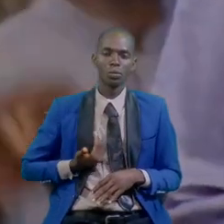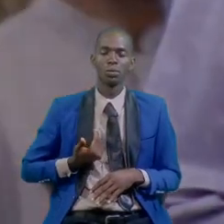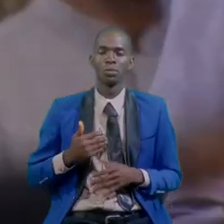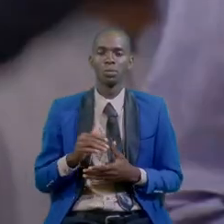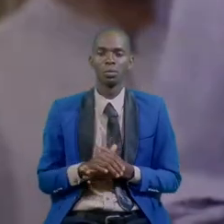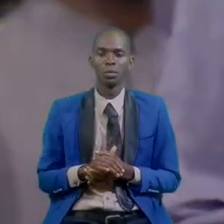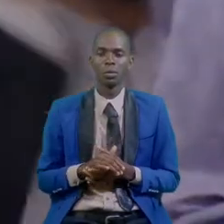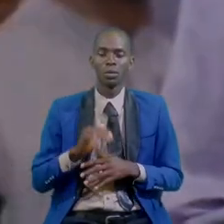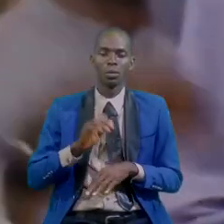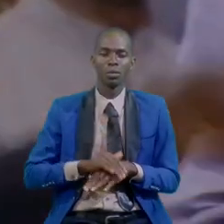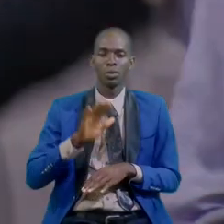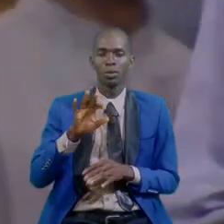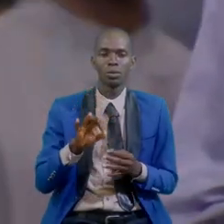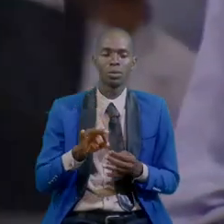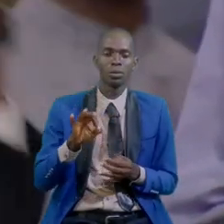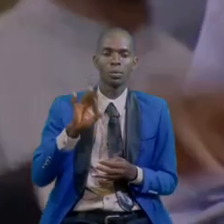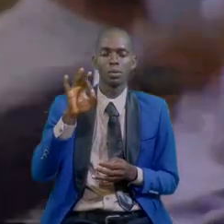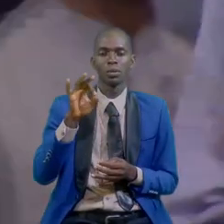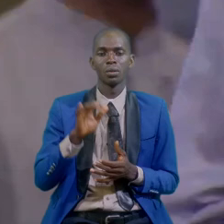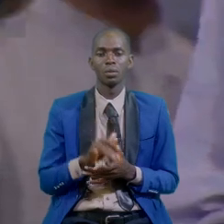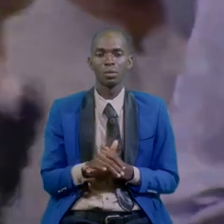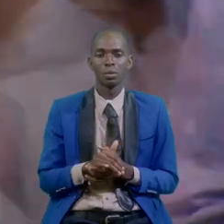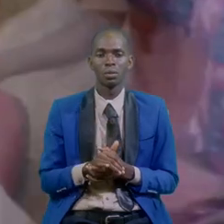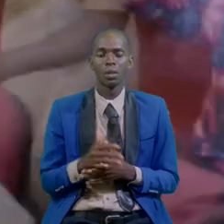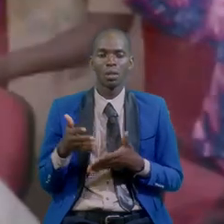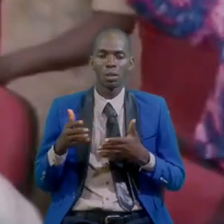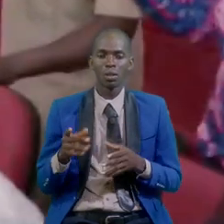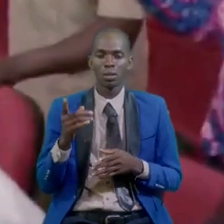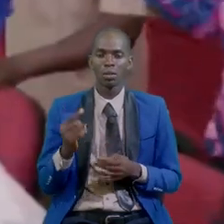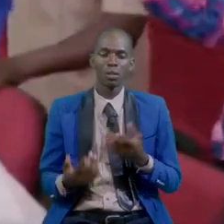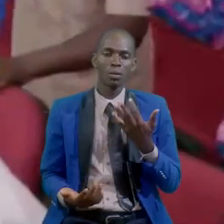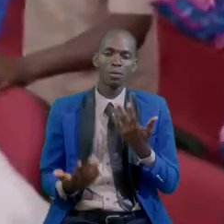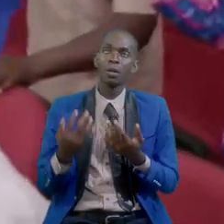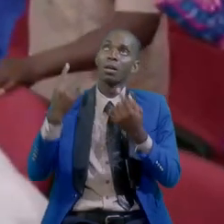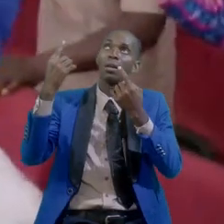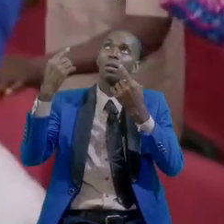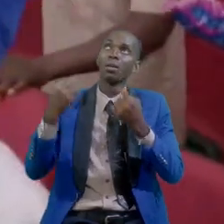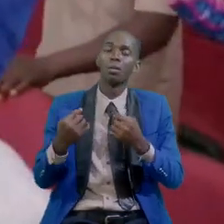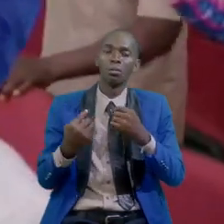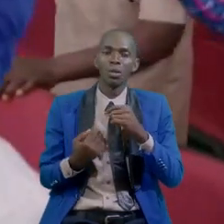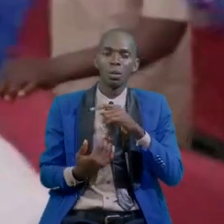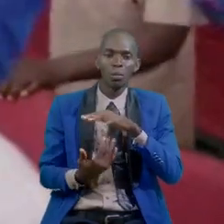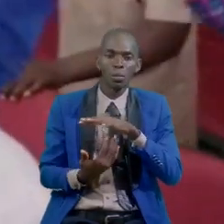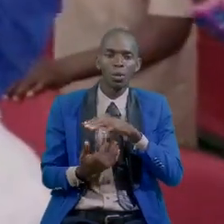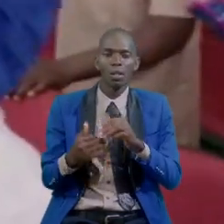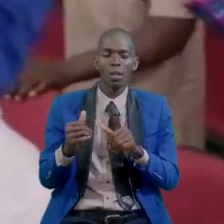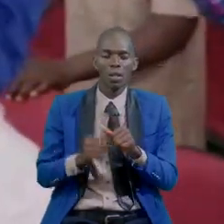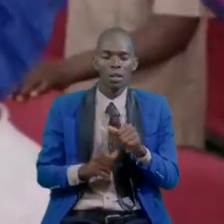your spirit. Let the fire fall. Burn every